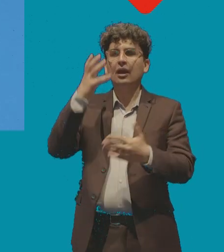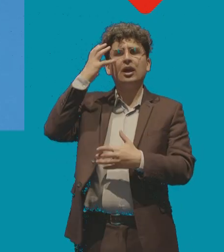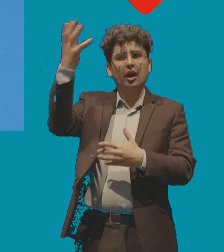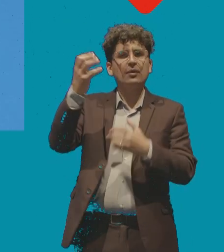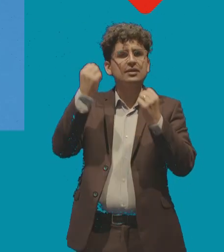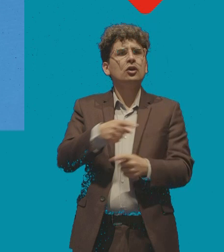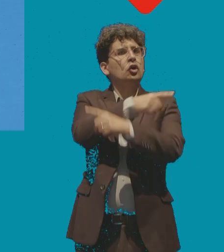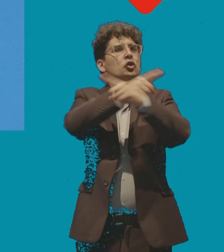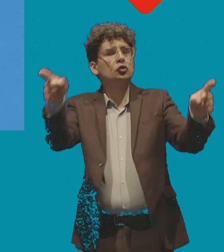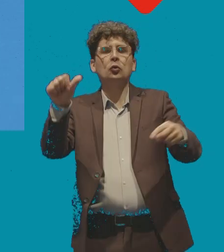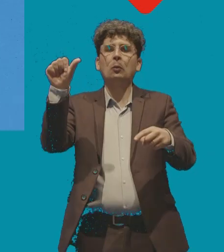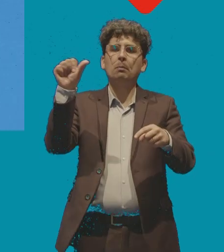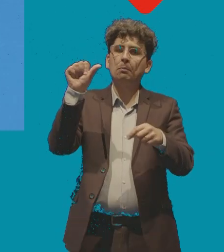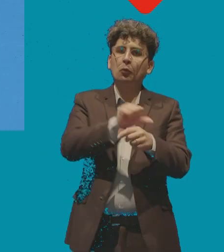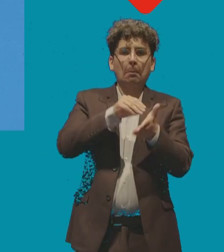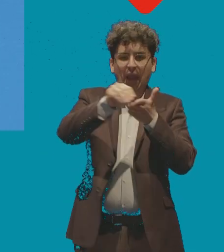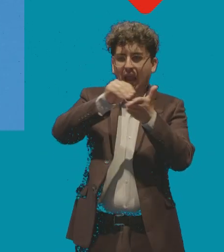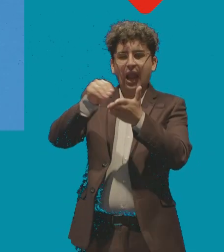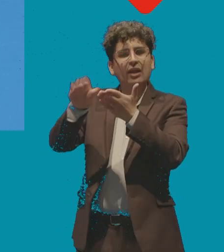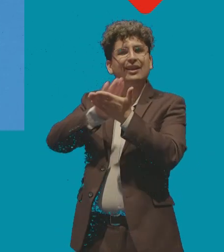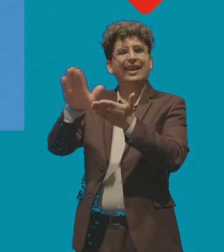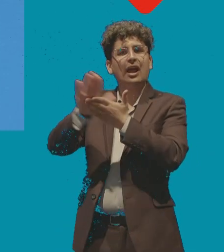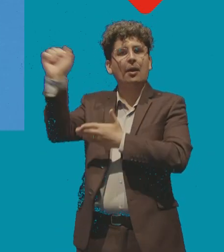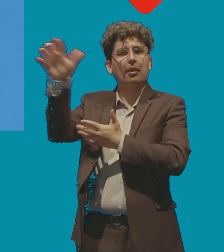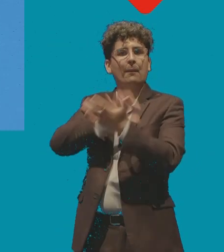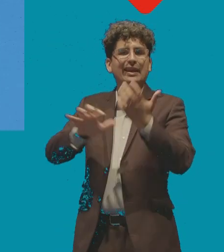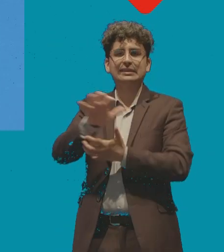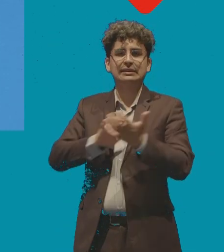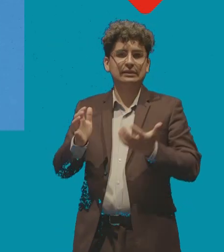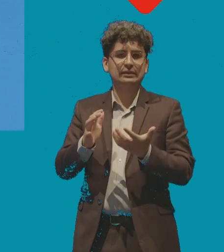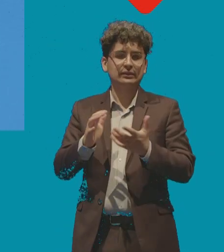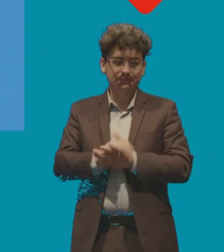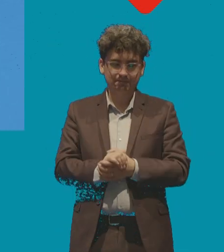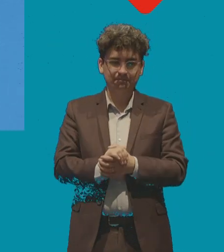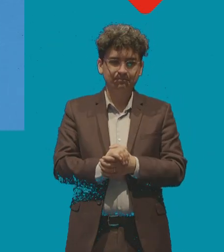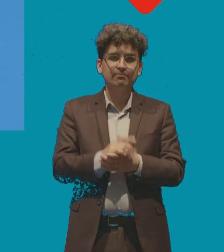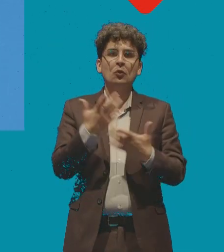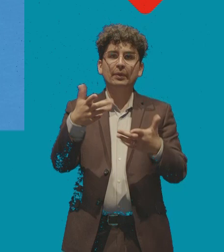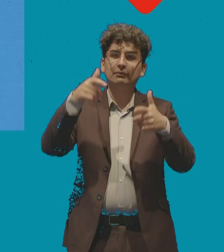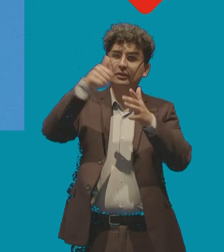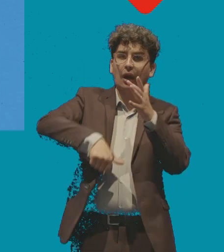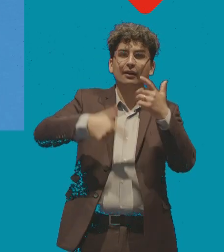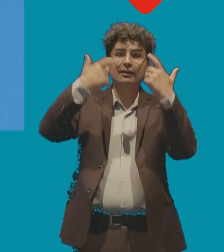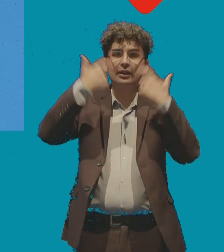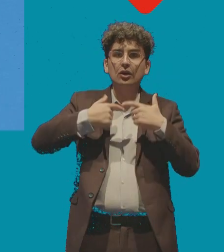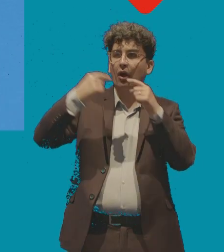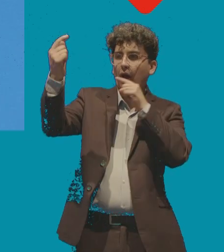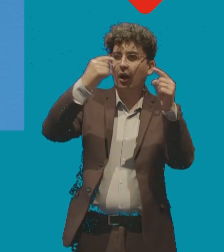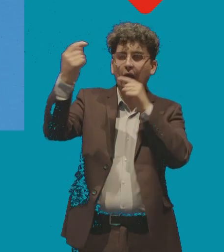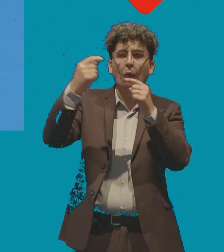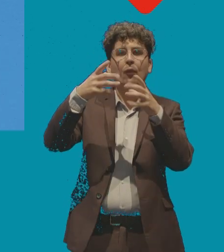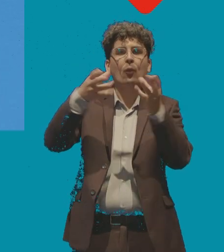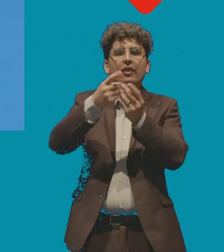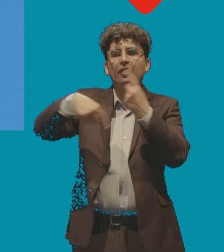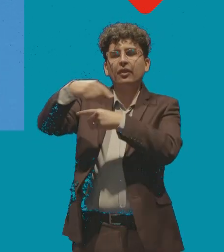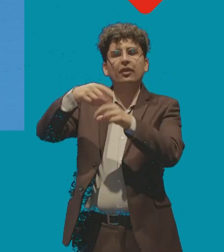that it's you who pays to clean up the mess that they have made. We began legal proceedings alongside other public sector unions at the